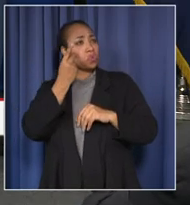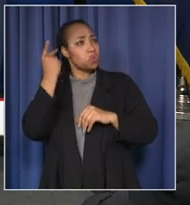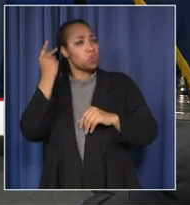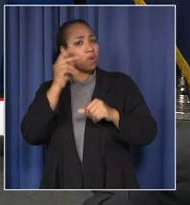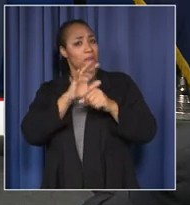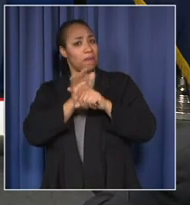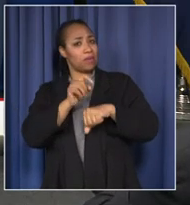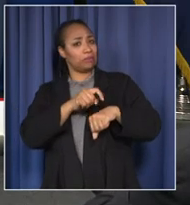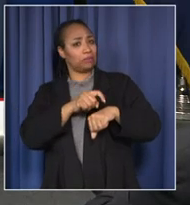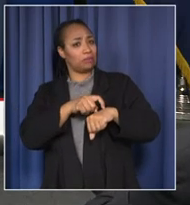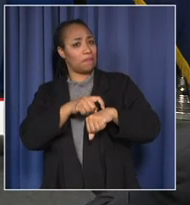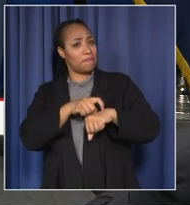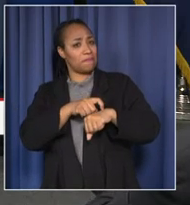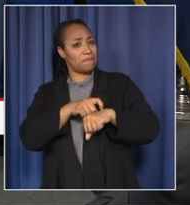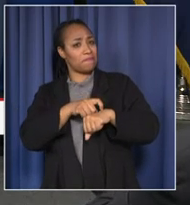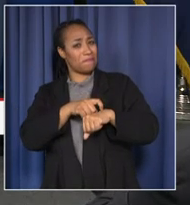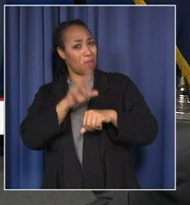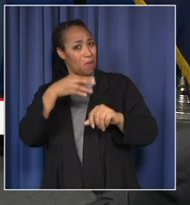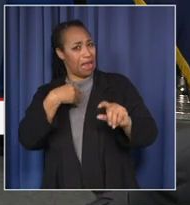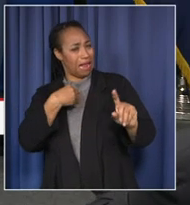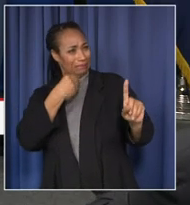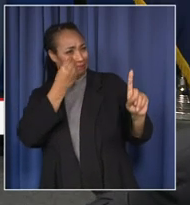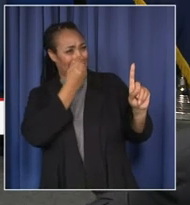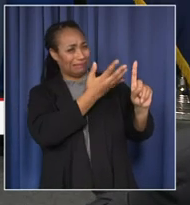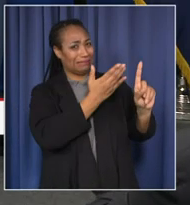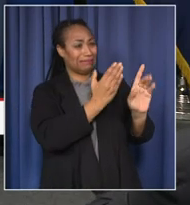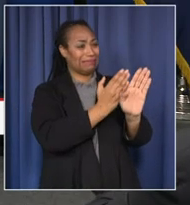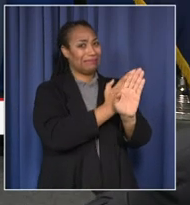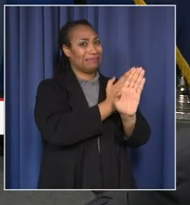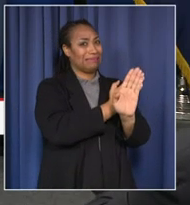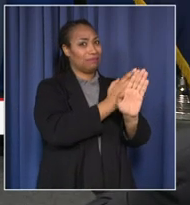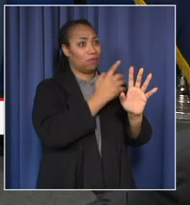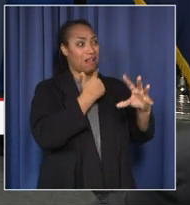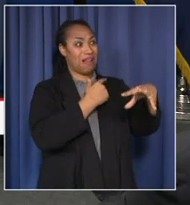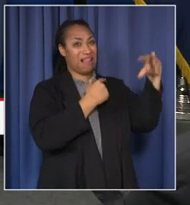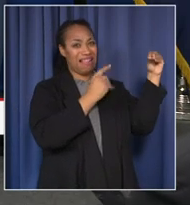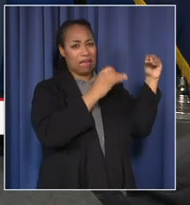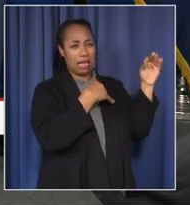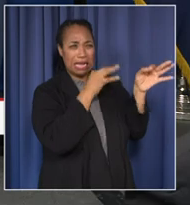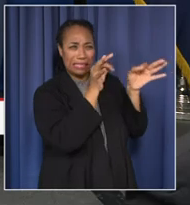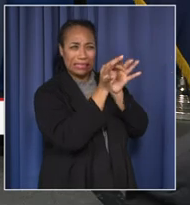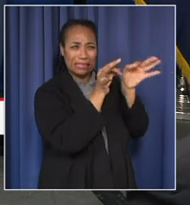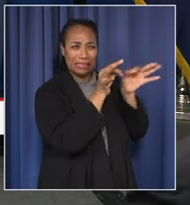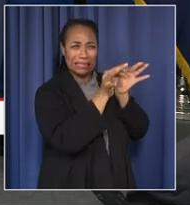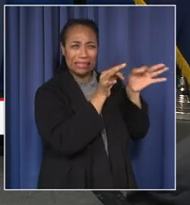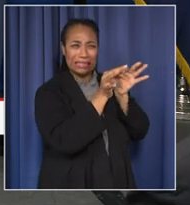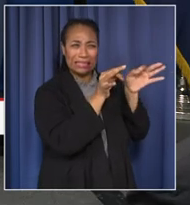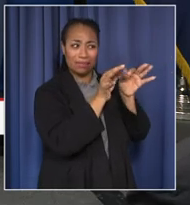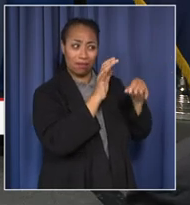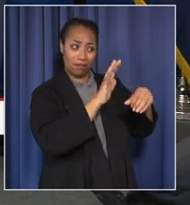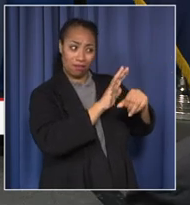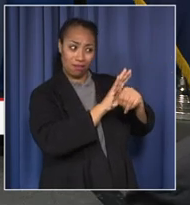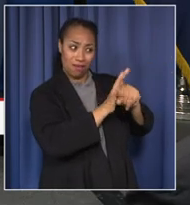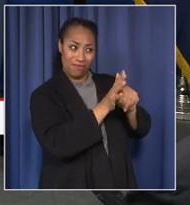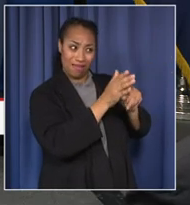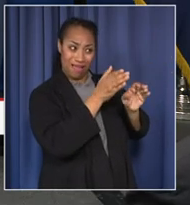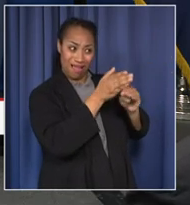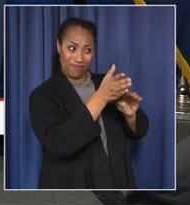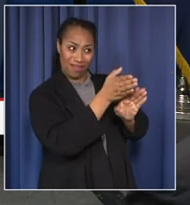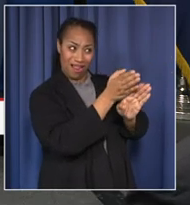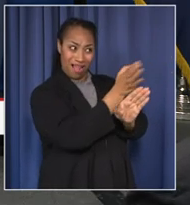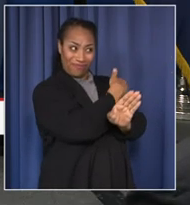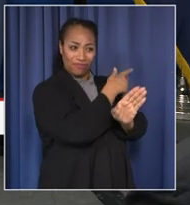coming back from COVID era impacts. So I developed a comeback plan, which is our